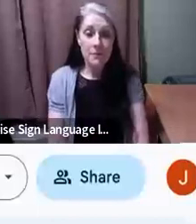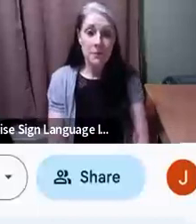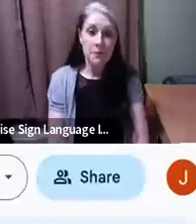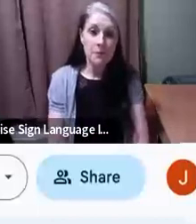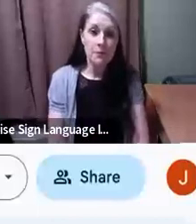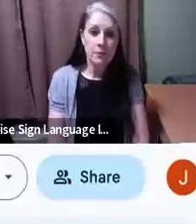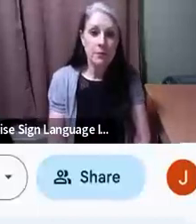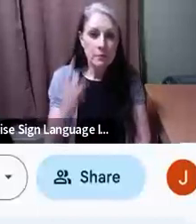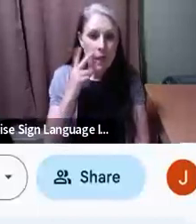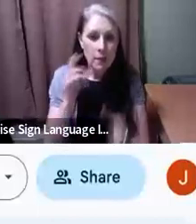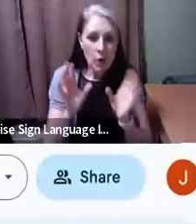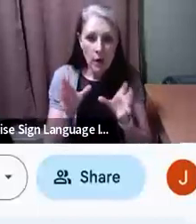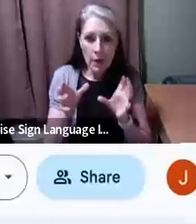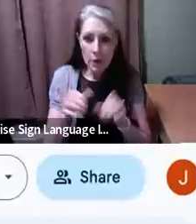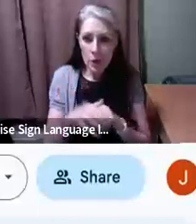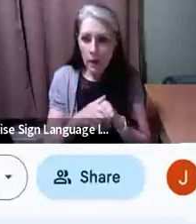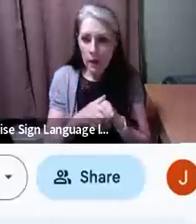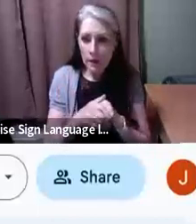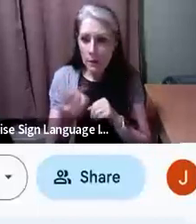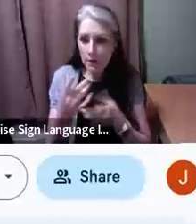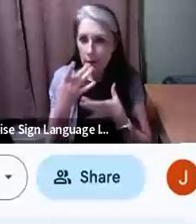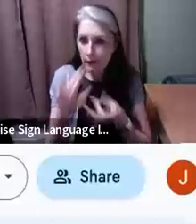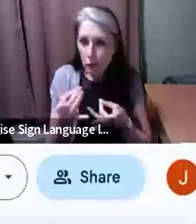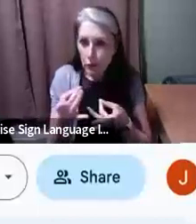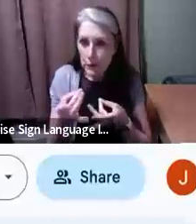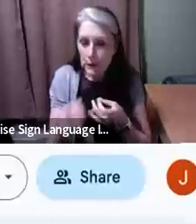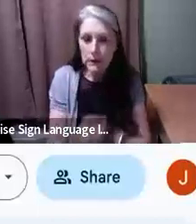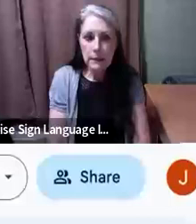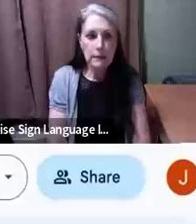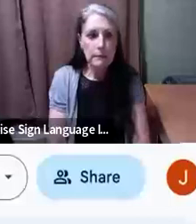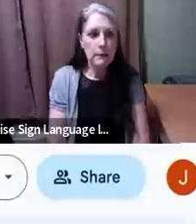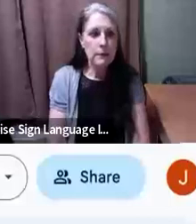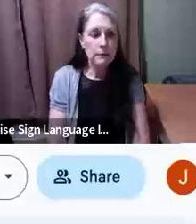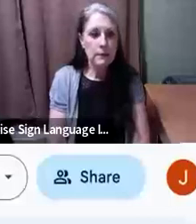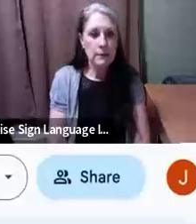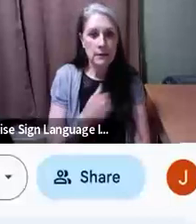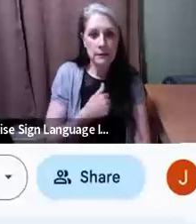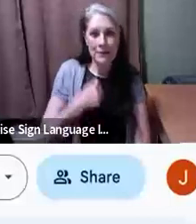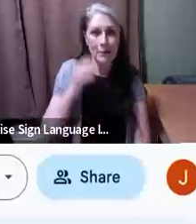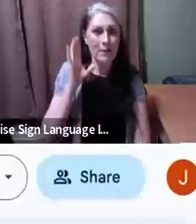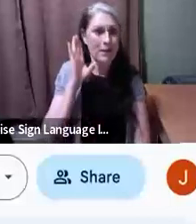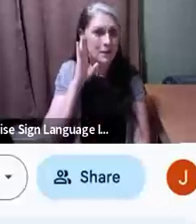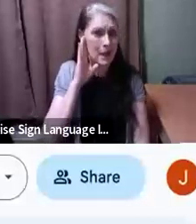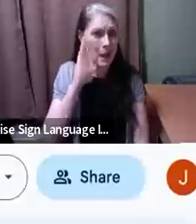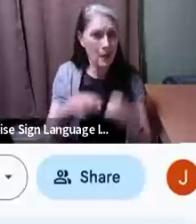I saw in the chat, Joan said that was interesting. Sorry about the sound issues.